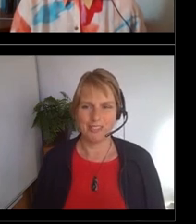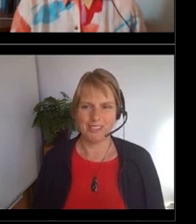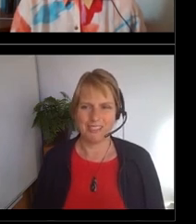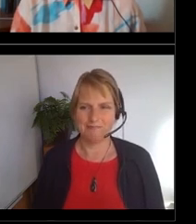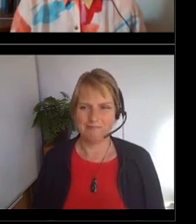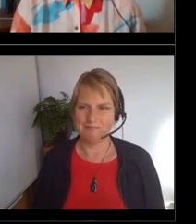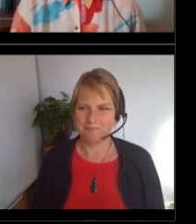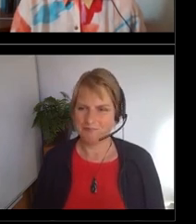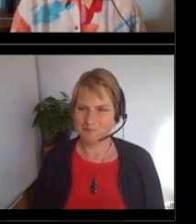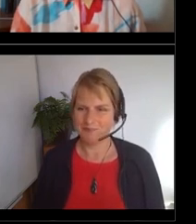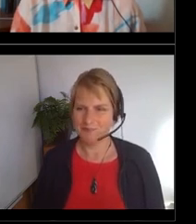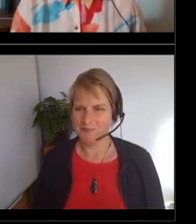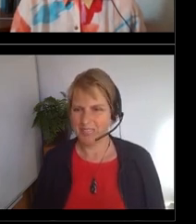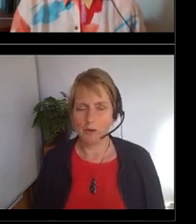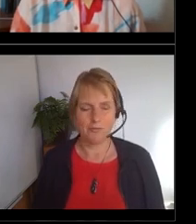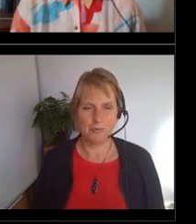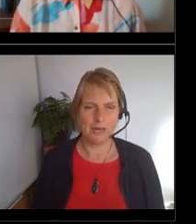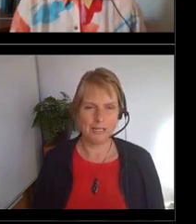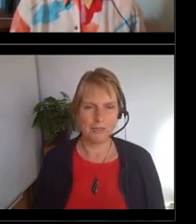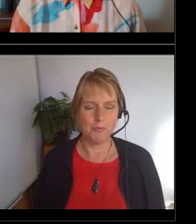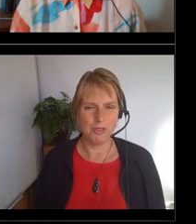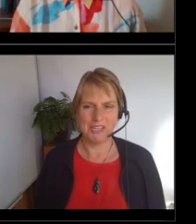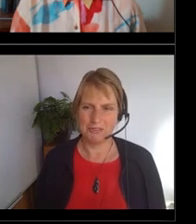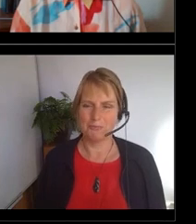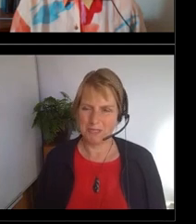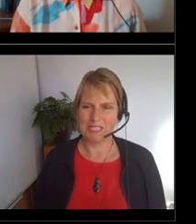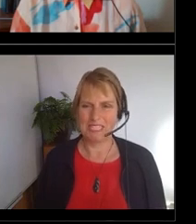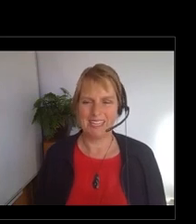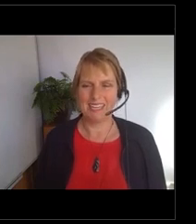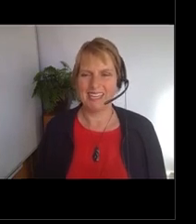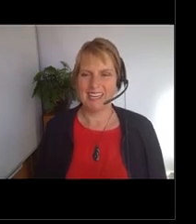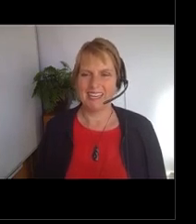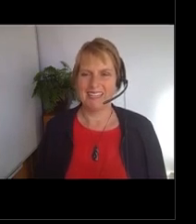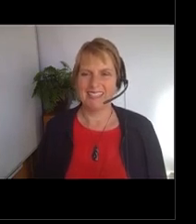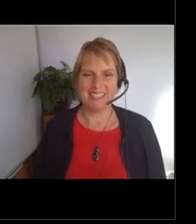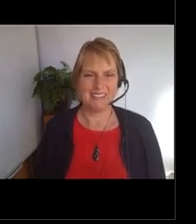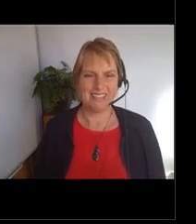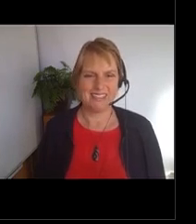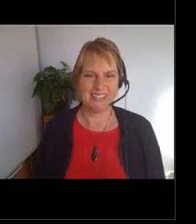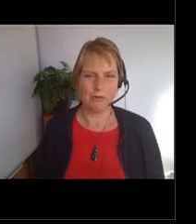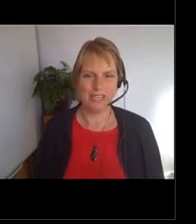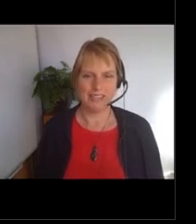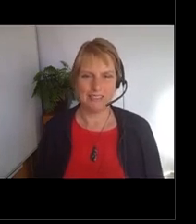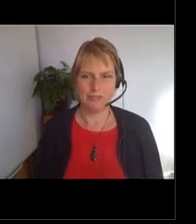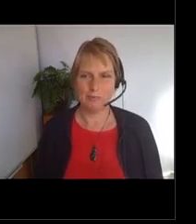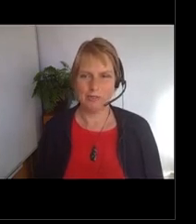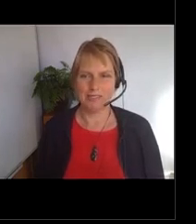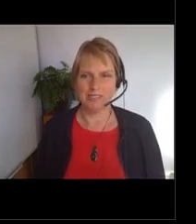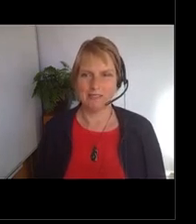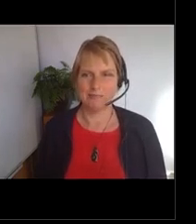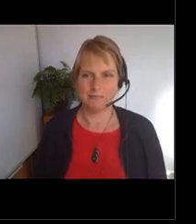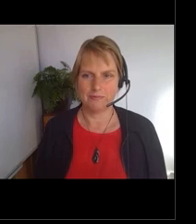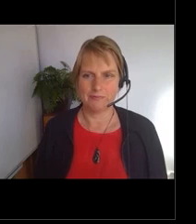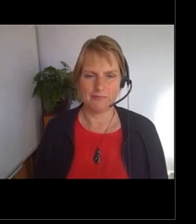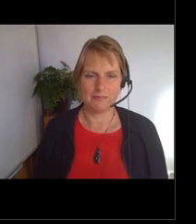you interested in? And hopefully it will come out to more than 100%. Olivia, are we getting some responses